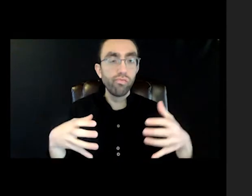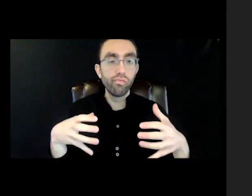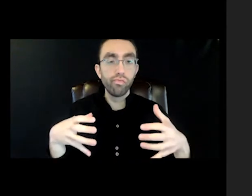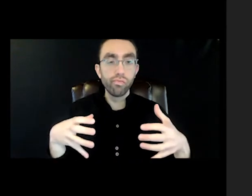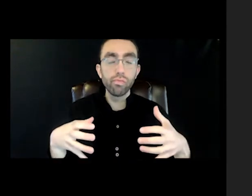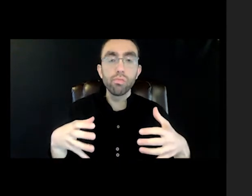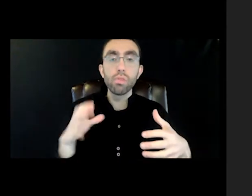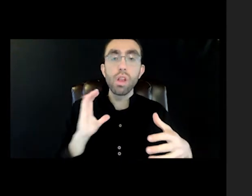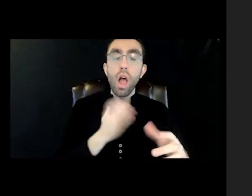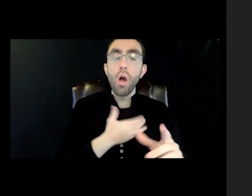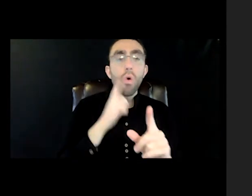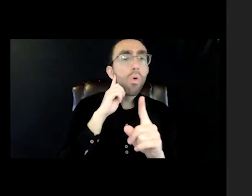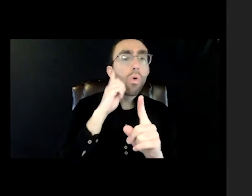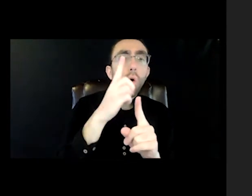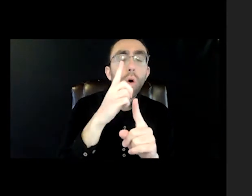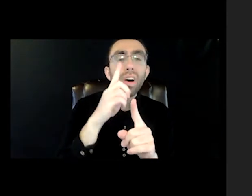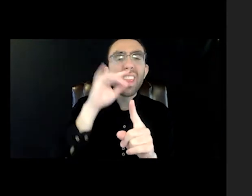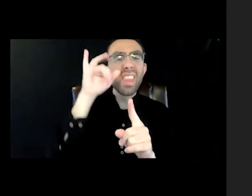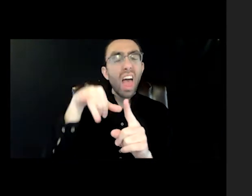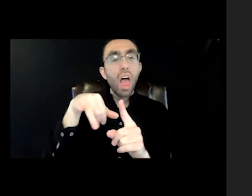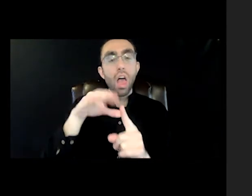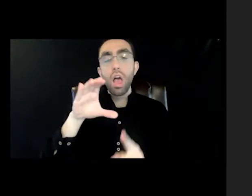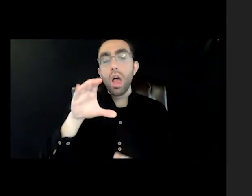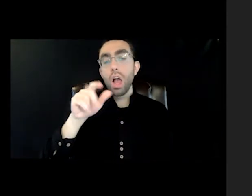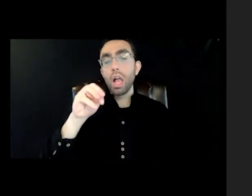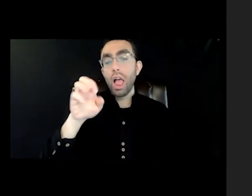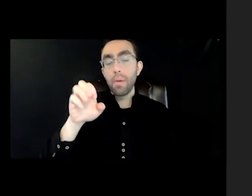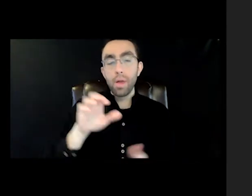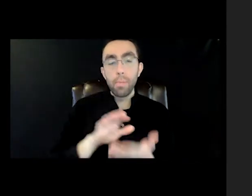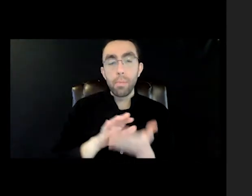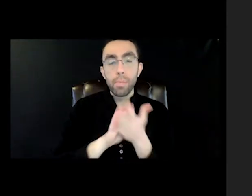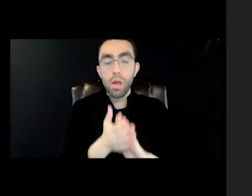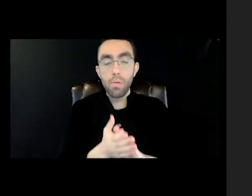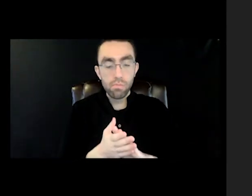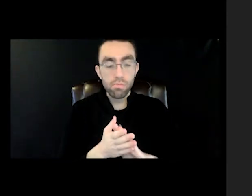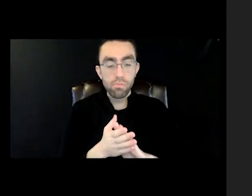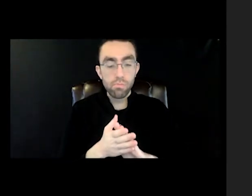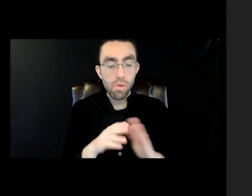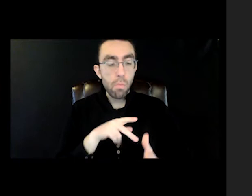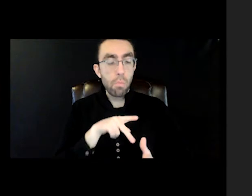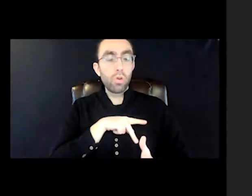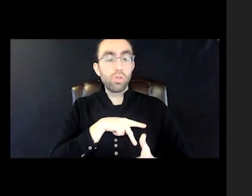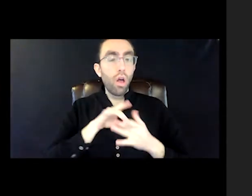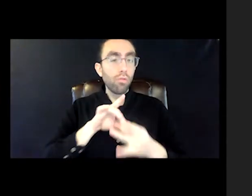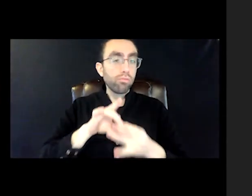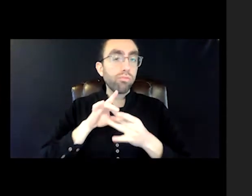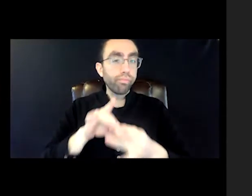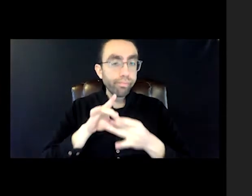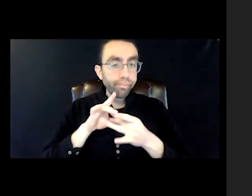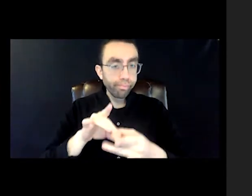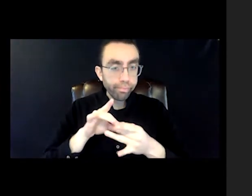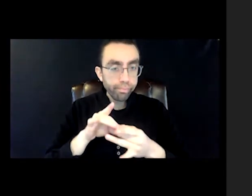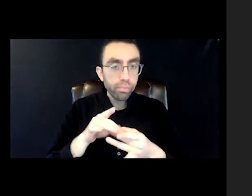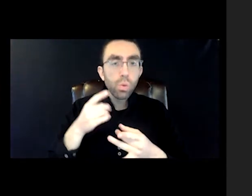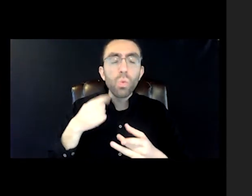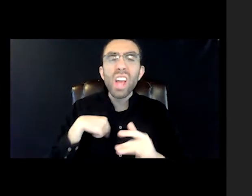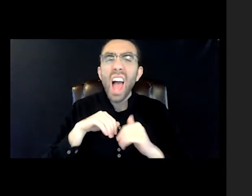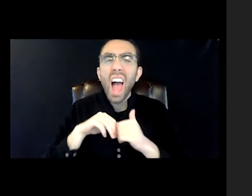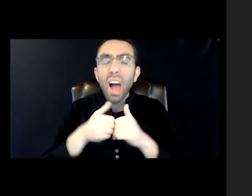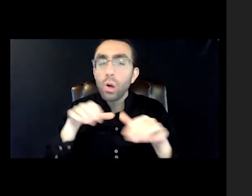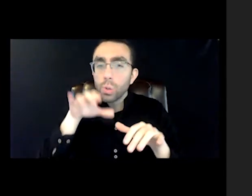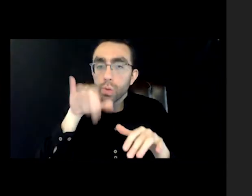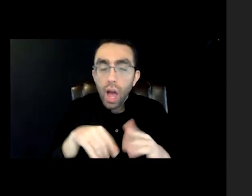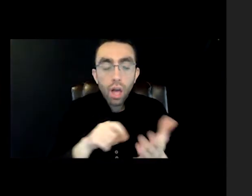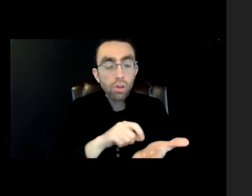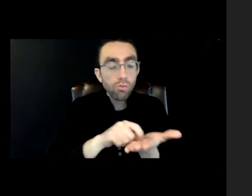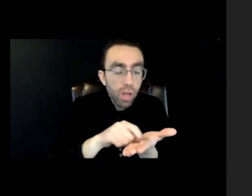to humanize the climate crisis through first-person storytelling. And we do that through live storytelling, through written storytelling,